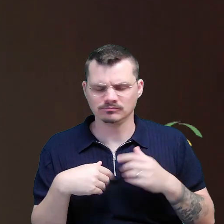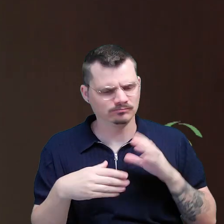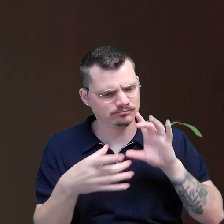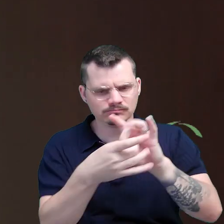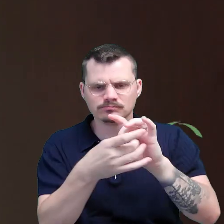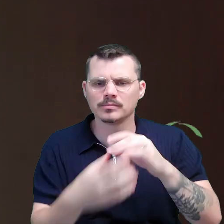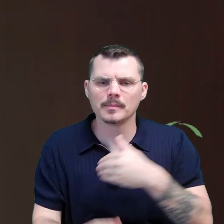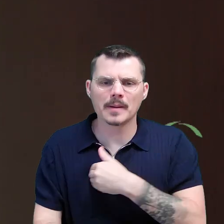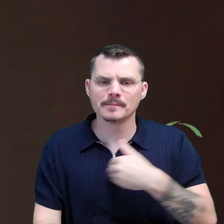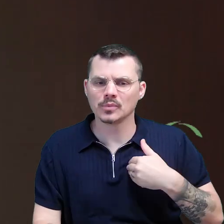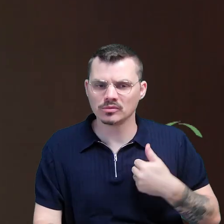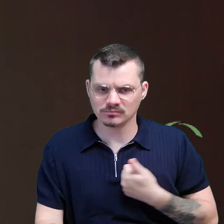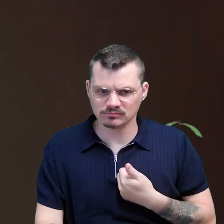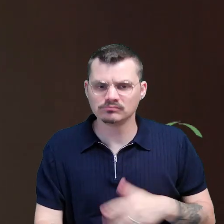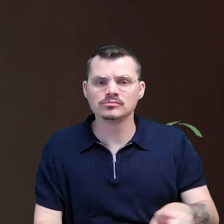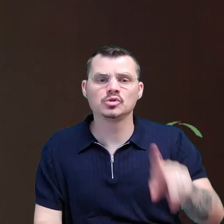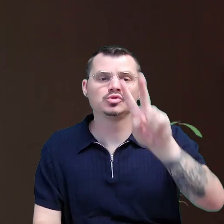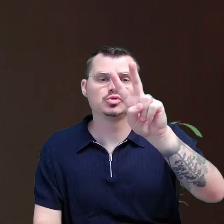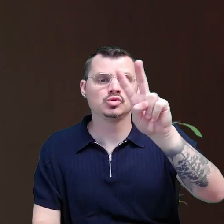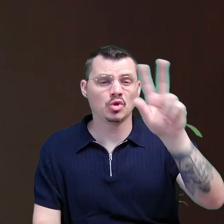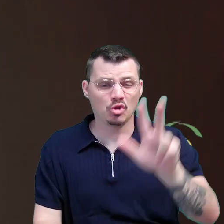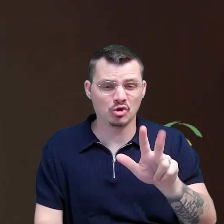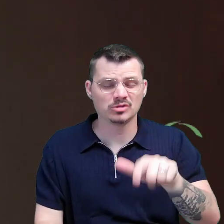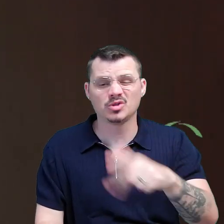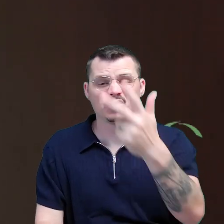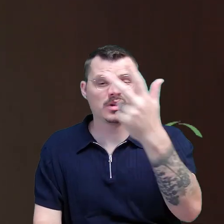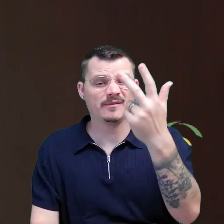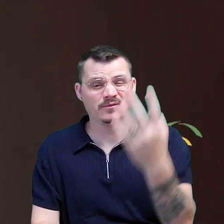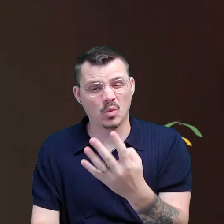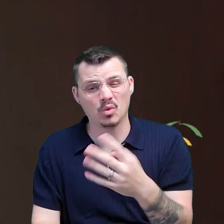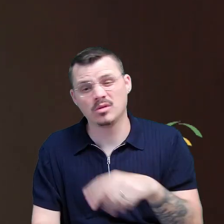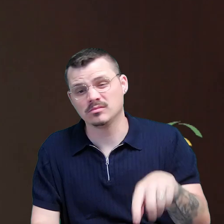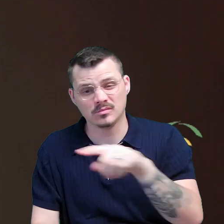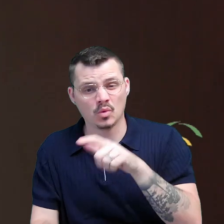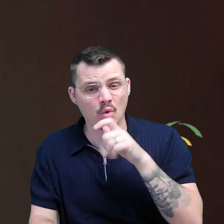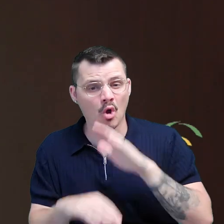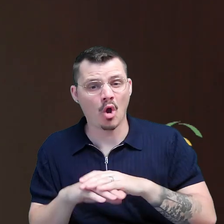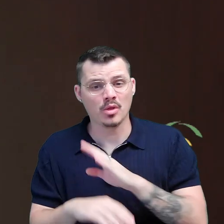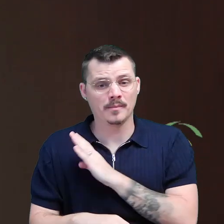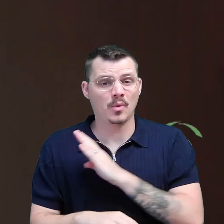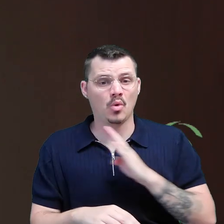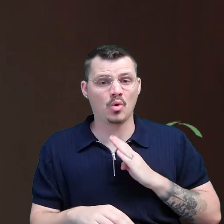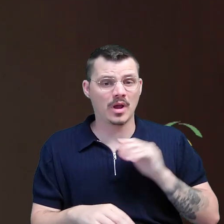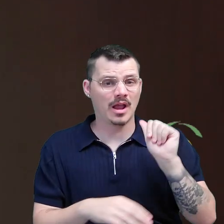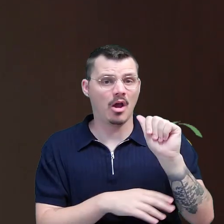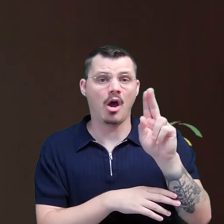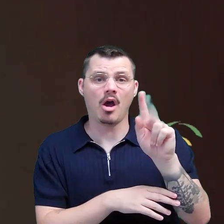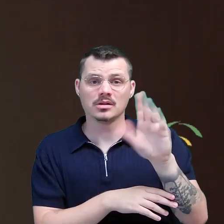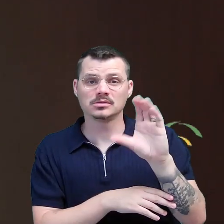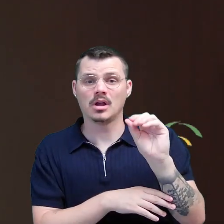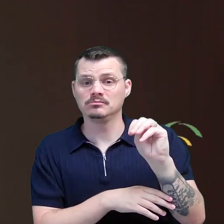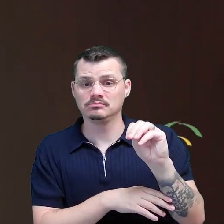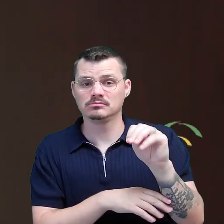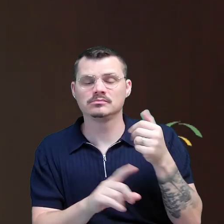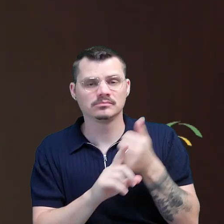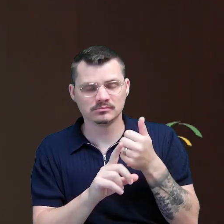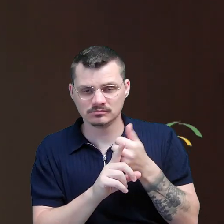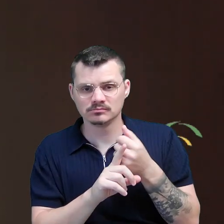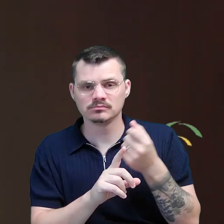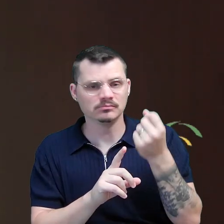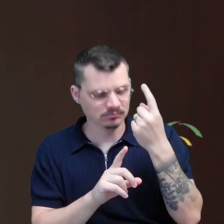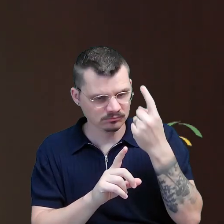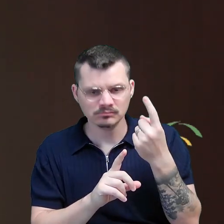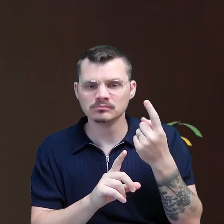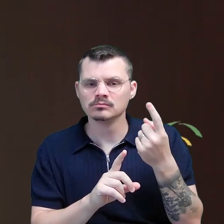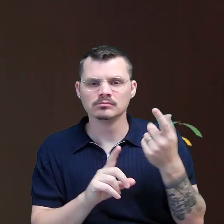member. 2/3 to 3/4 of the people on the board at AutCom are people with, no doubt about